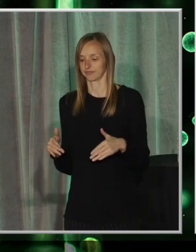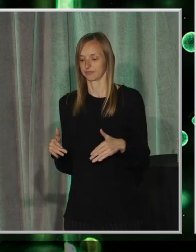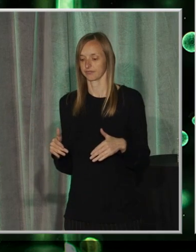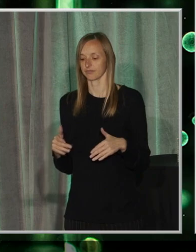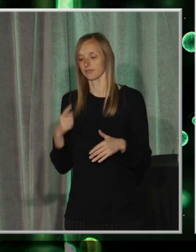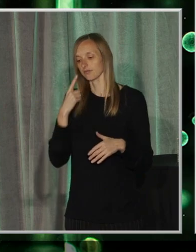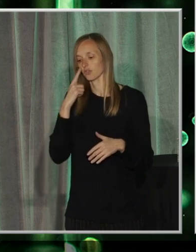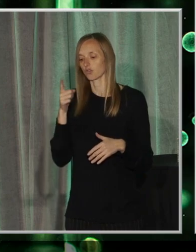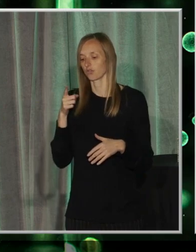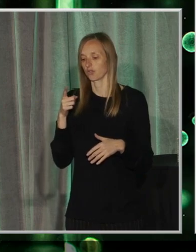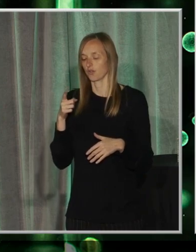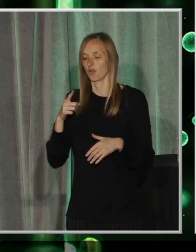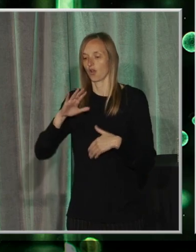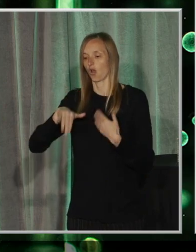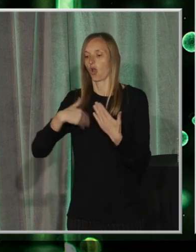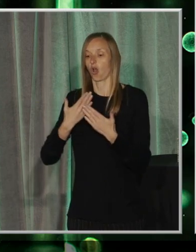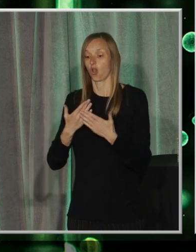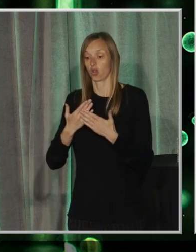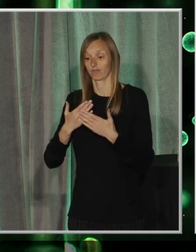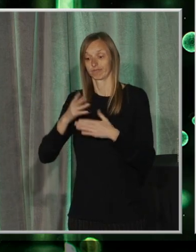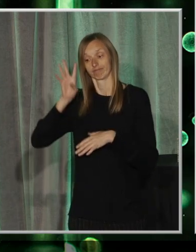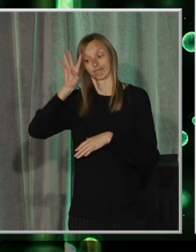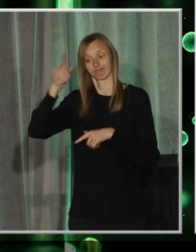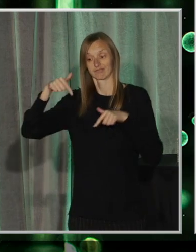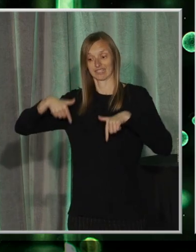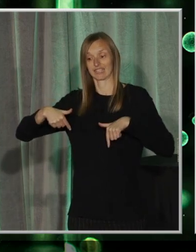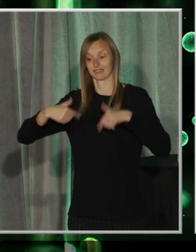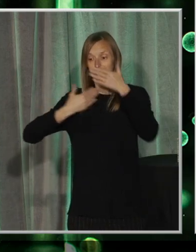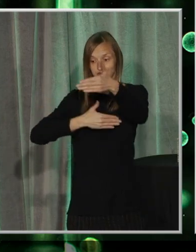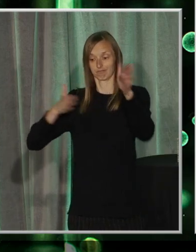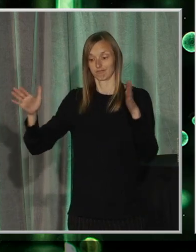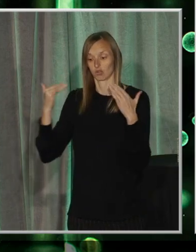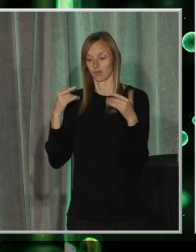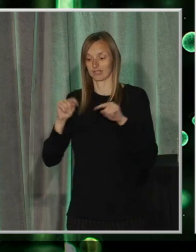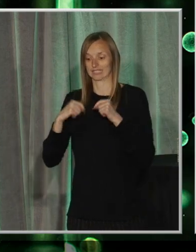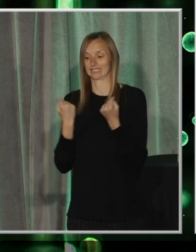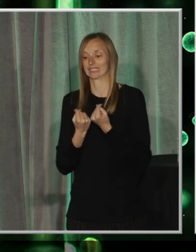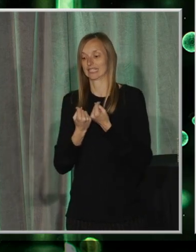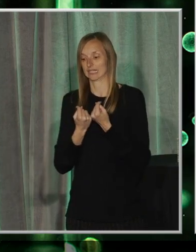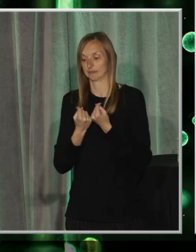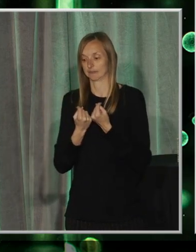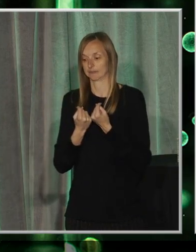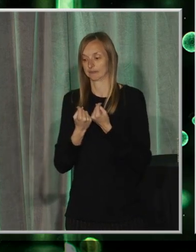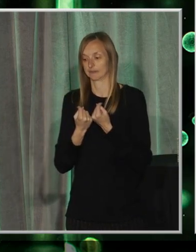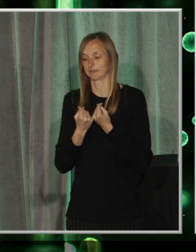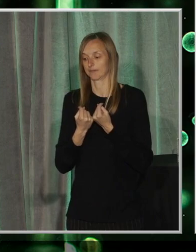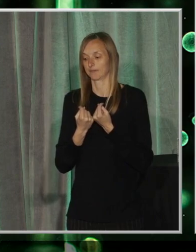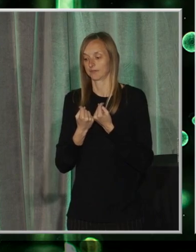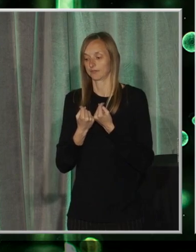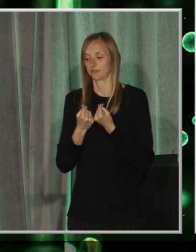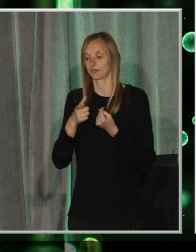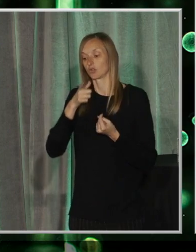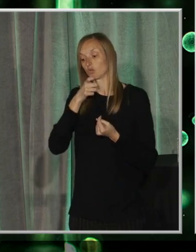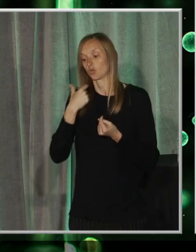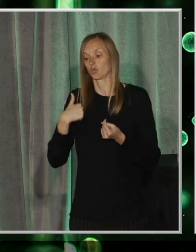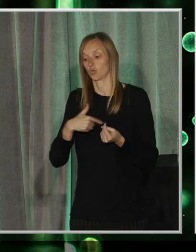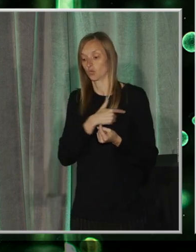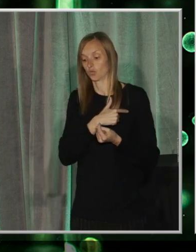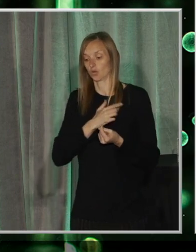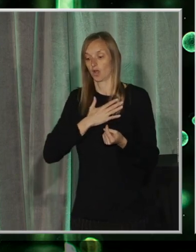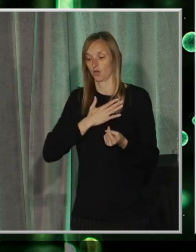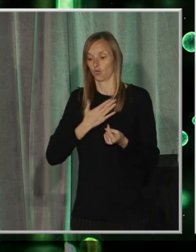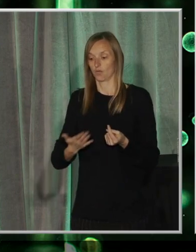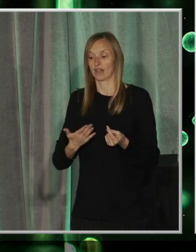for all this charcoal furrow, this is a team behind of it, a team with diverse skills who are willing